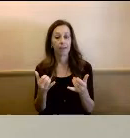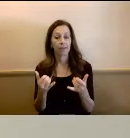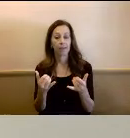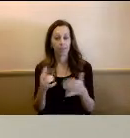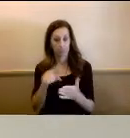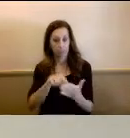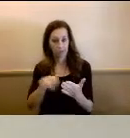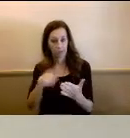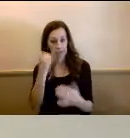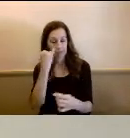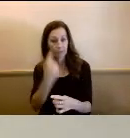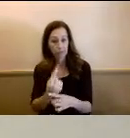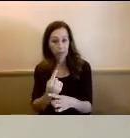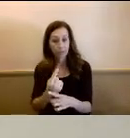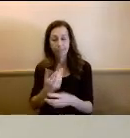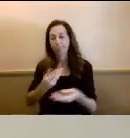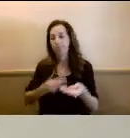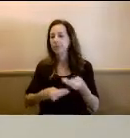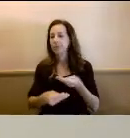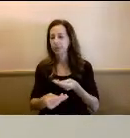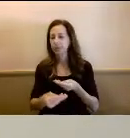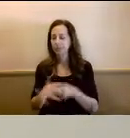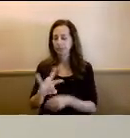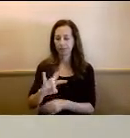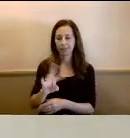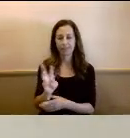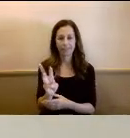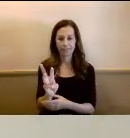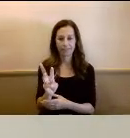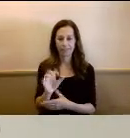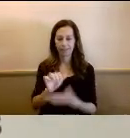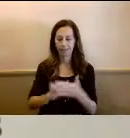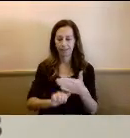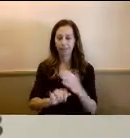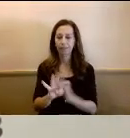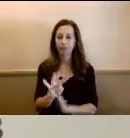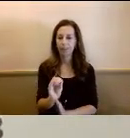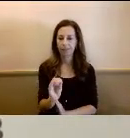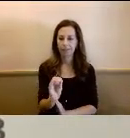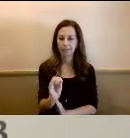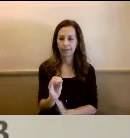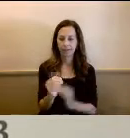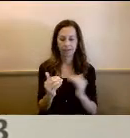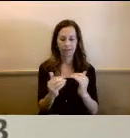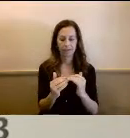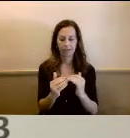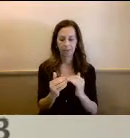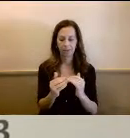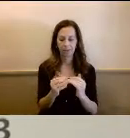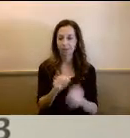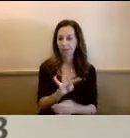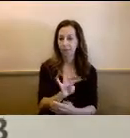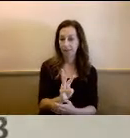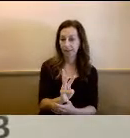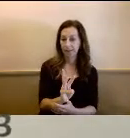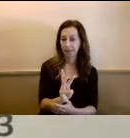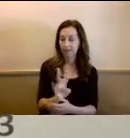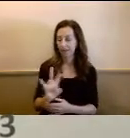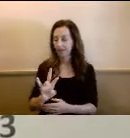Let's back check it by substitution. 76 minus 30 equals